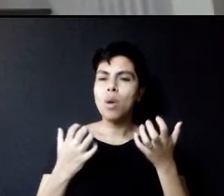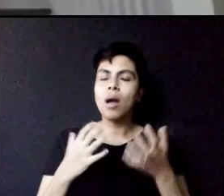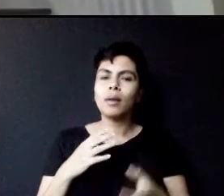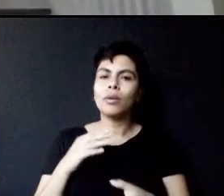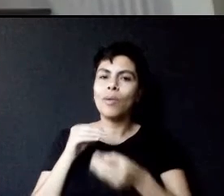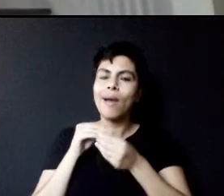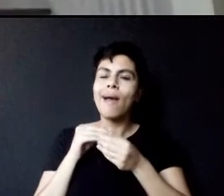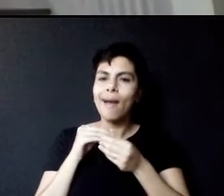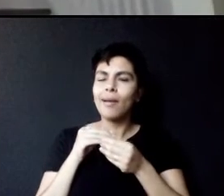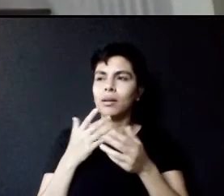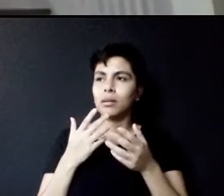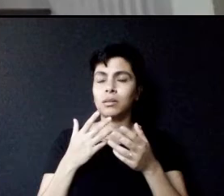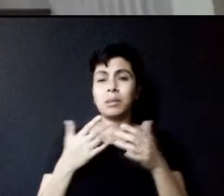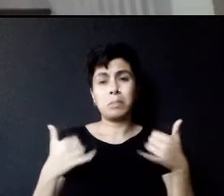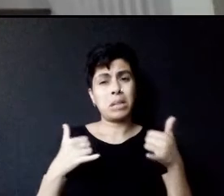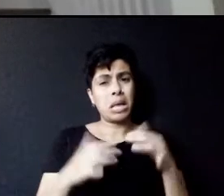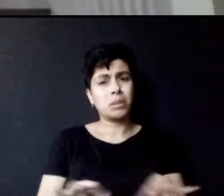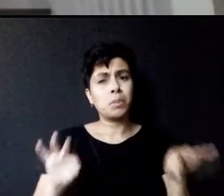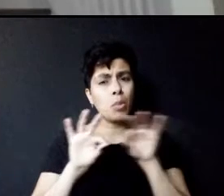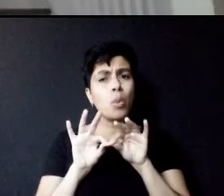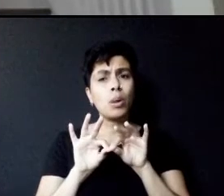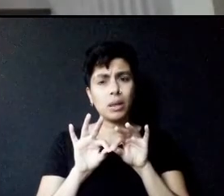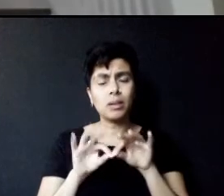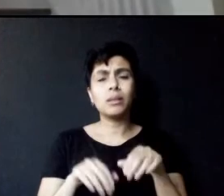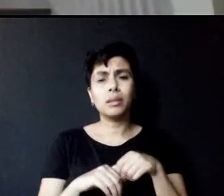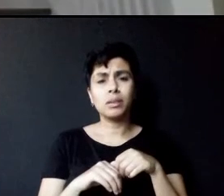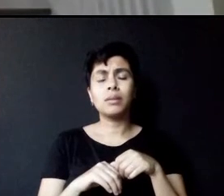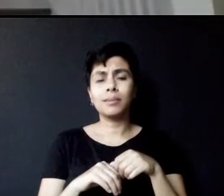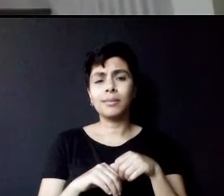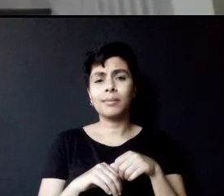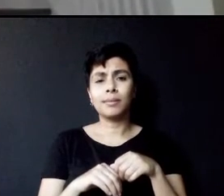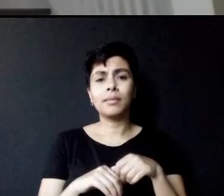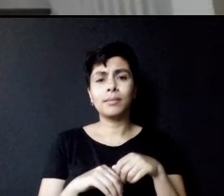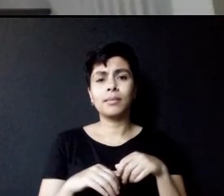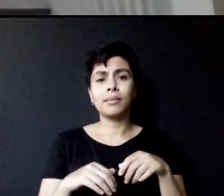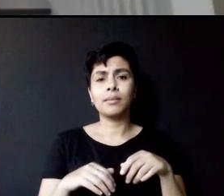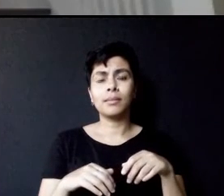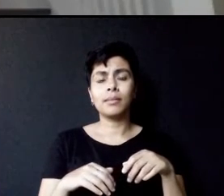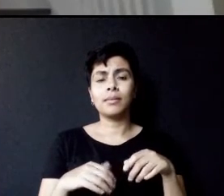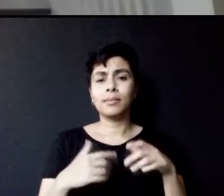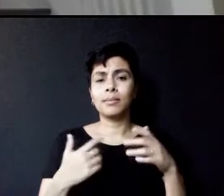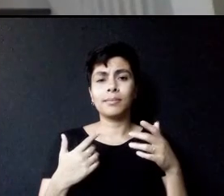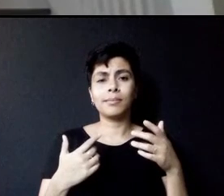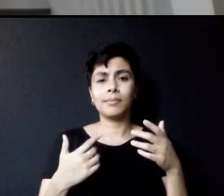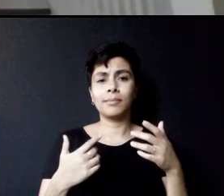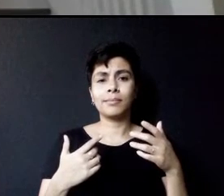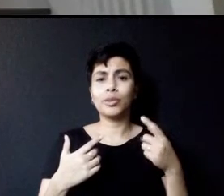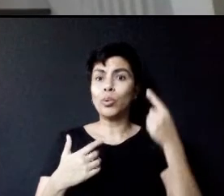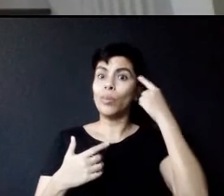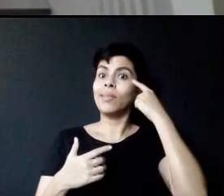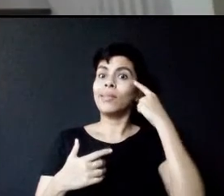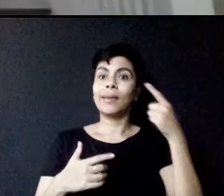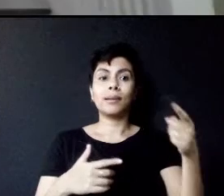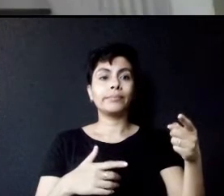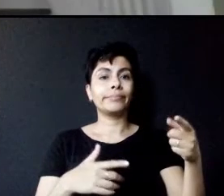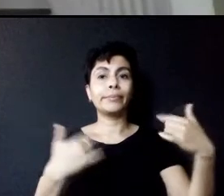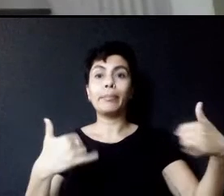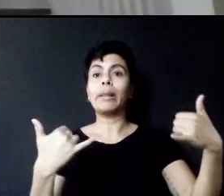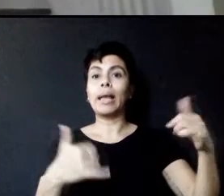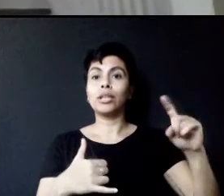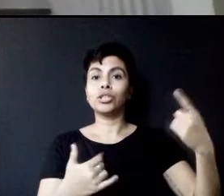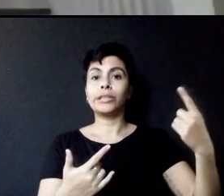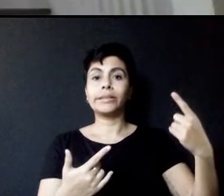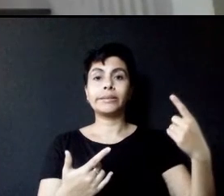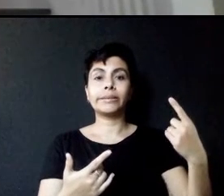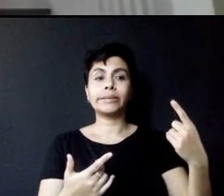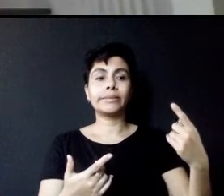really stress the importance of play. Play can be like, easily said, oh, kids are just playing, like they're messing